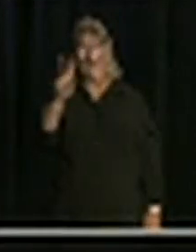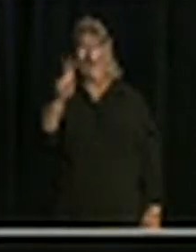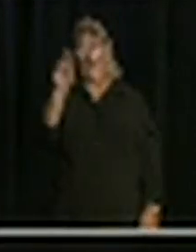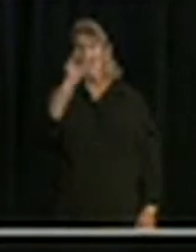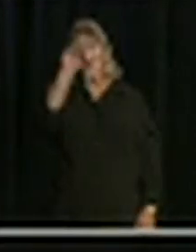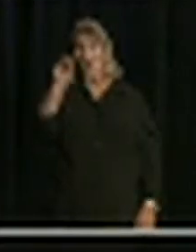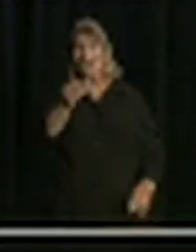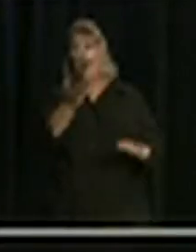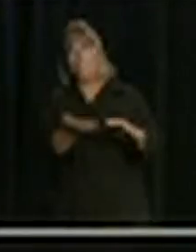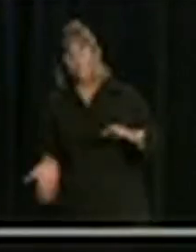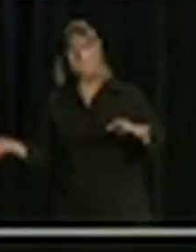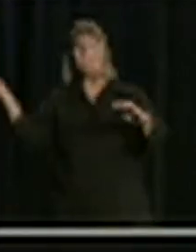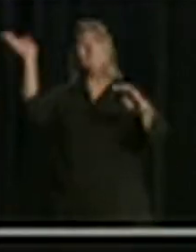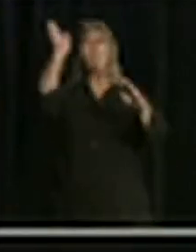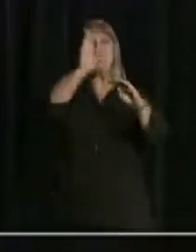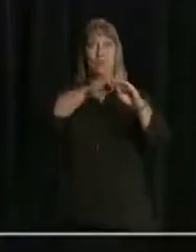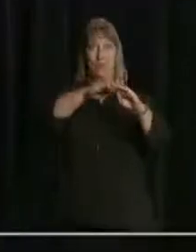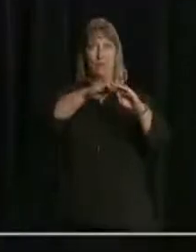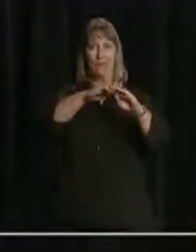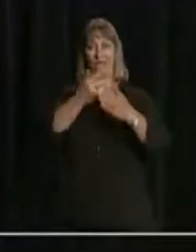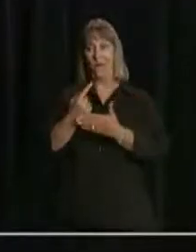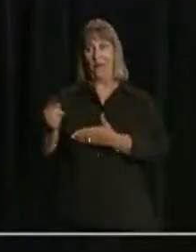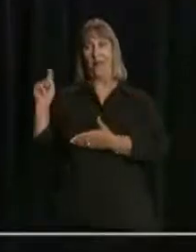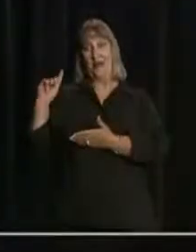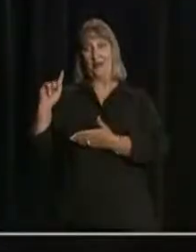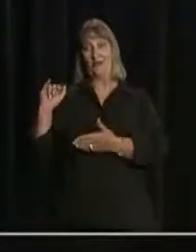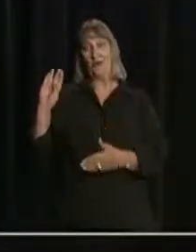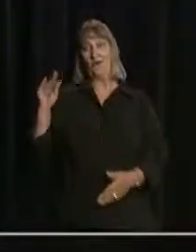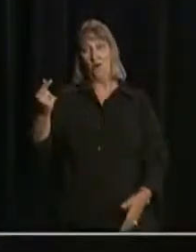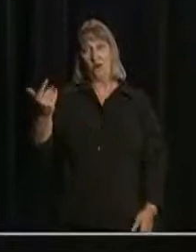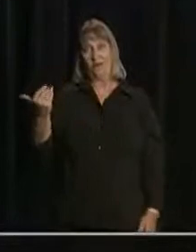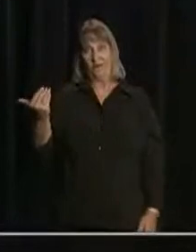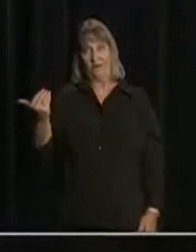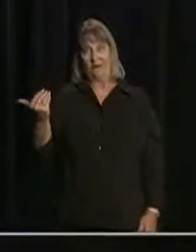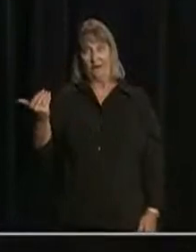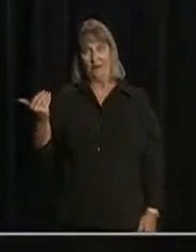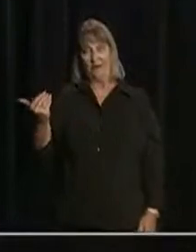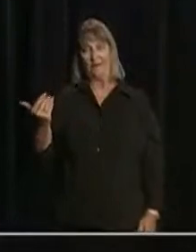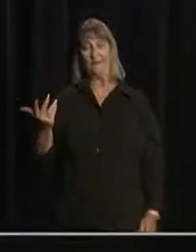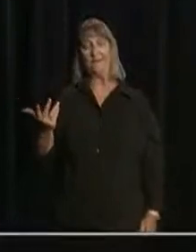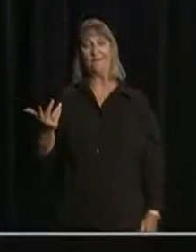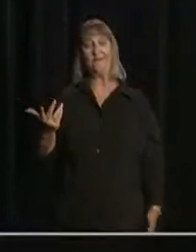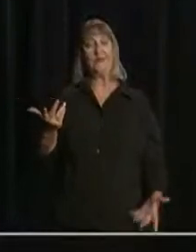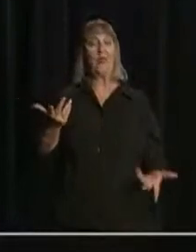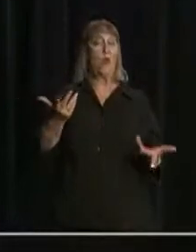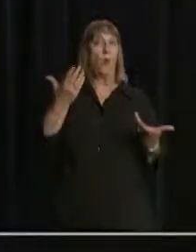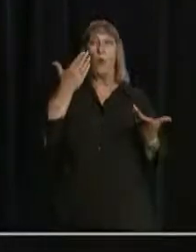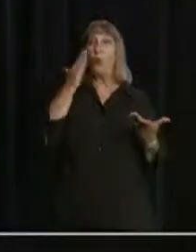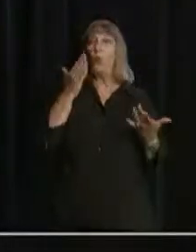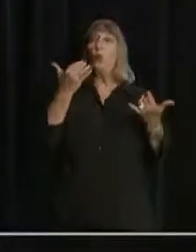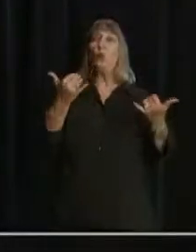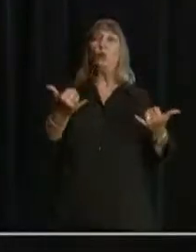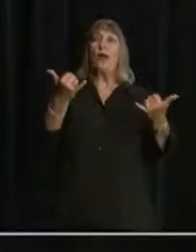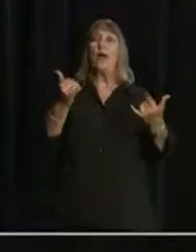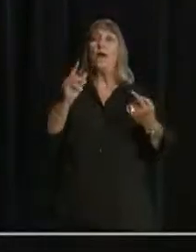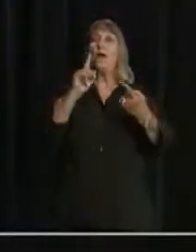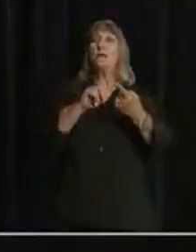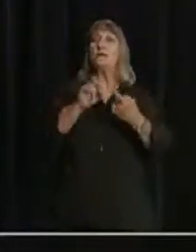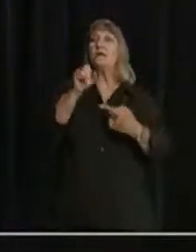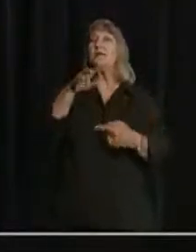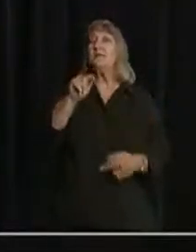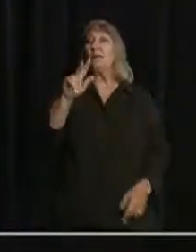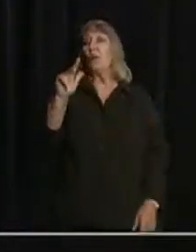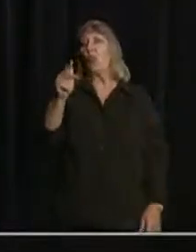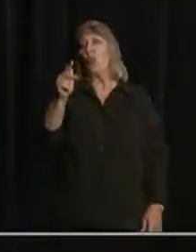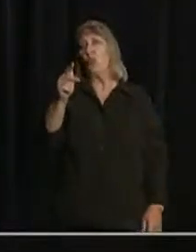182% increase over the previous week ending August the 15th. We won't know the new numbers till September the 3rd, but they'll